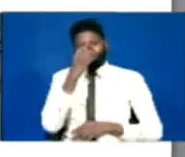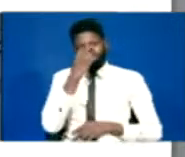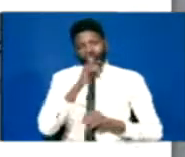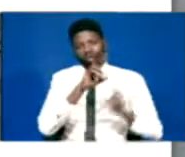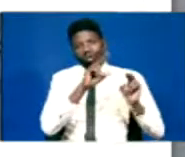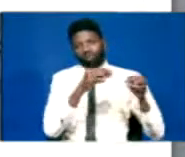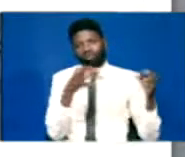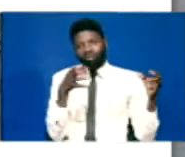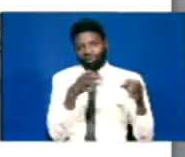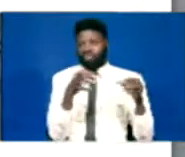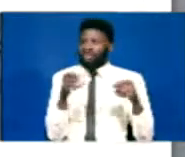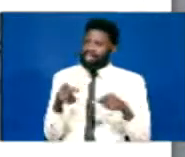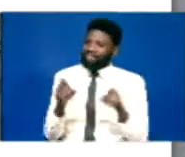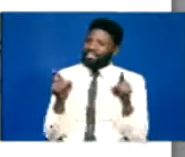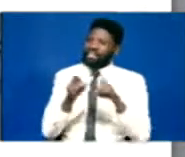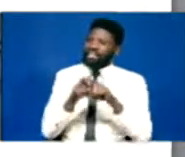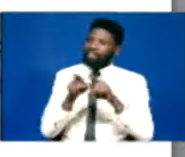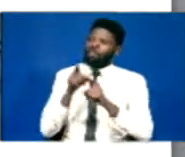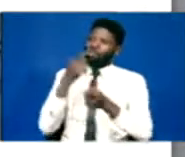to win by